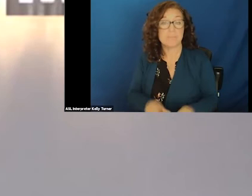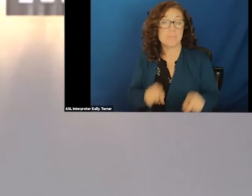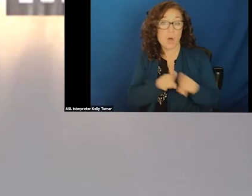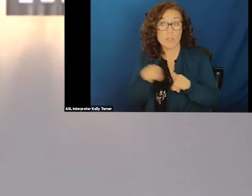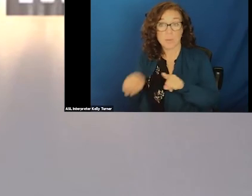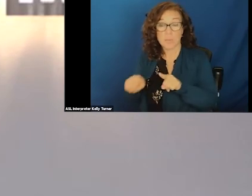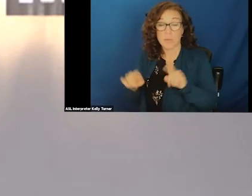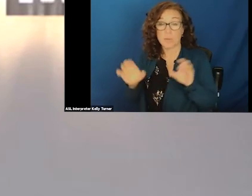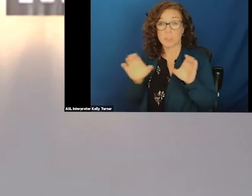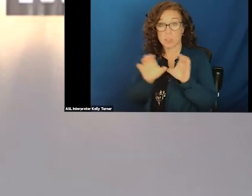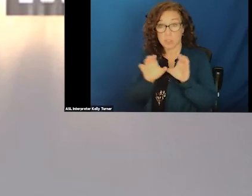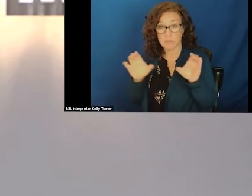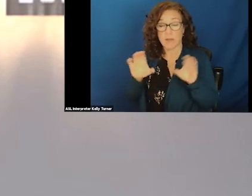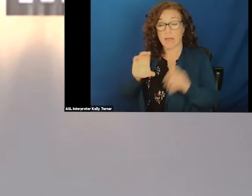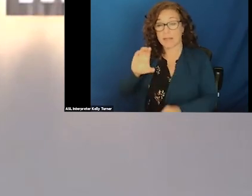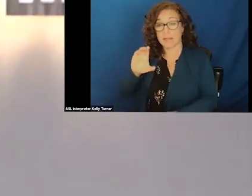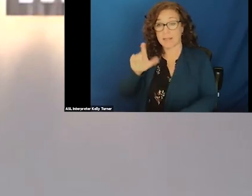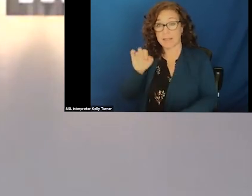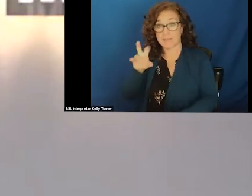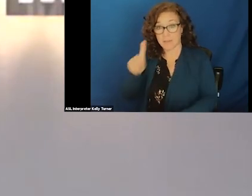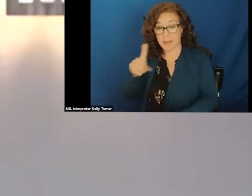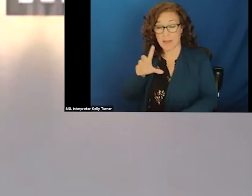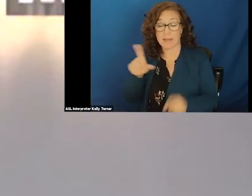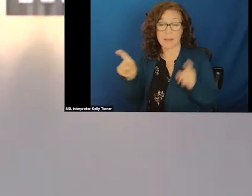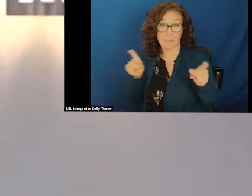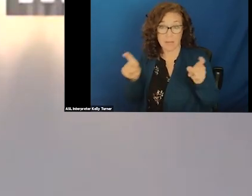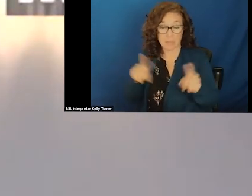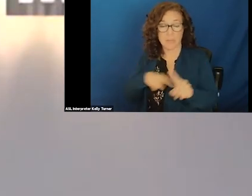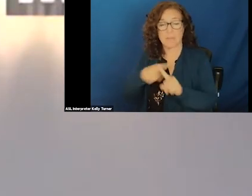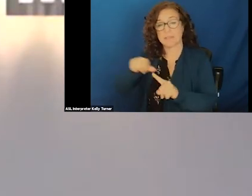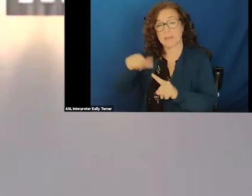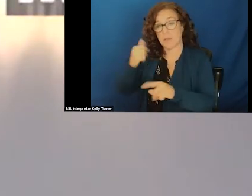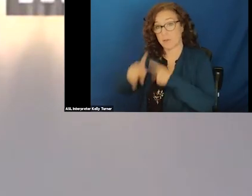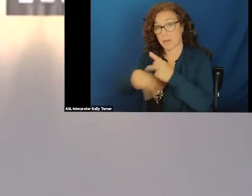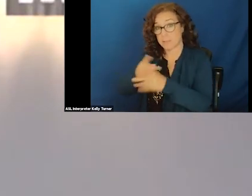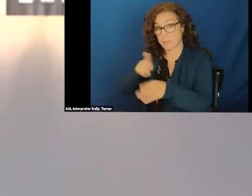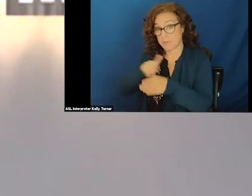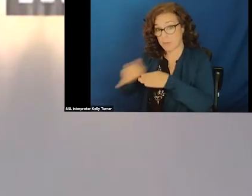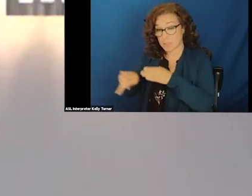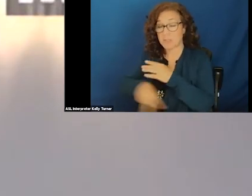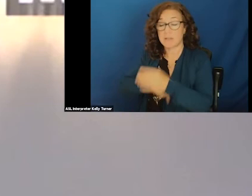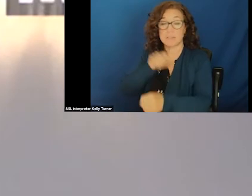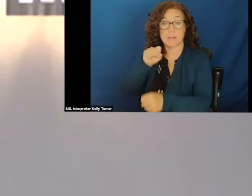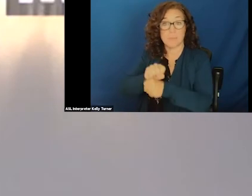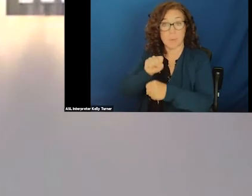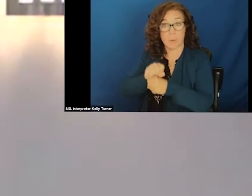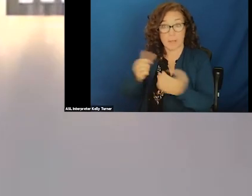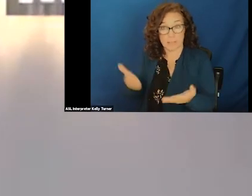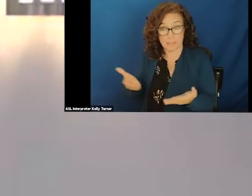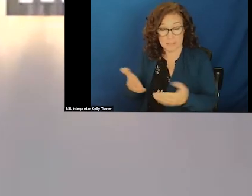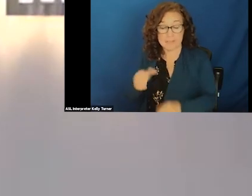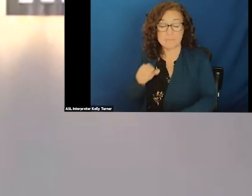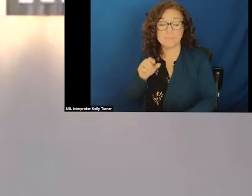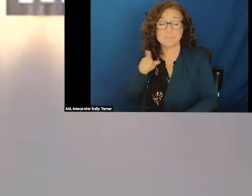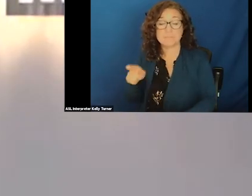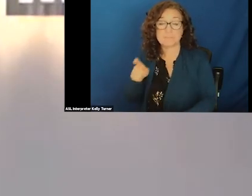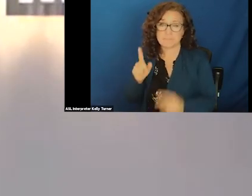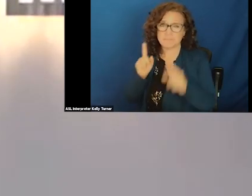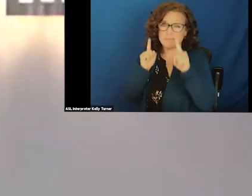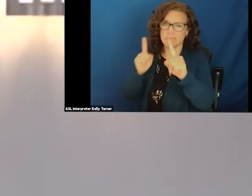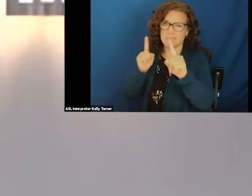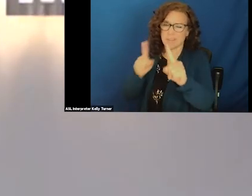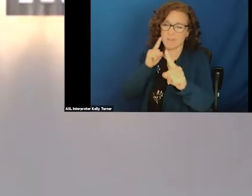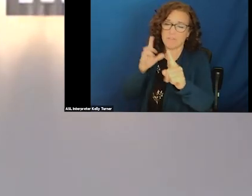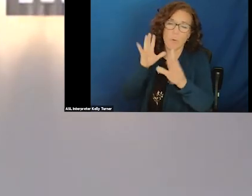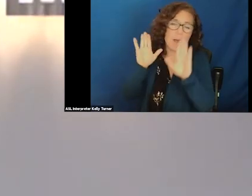by the Santa Barbara Unified School District strive for excellence in all areas relative to the educational community.